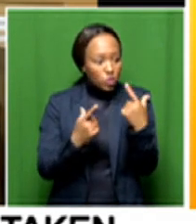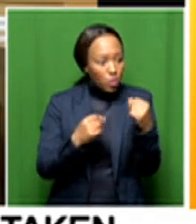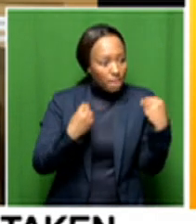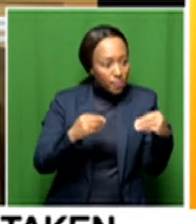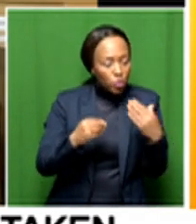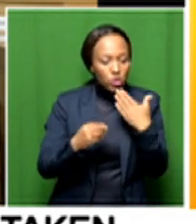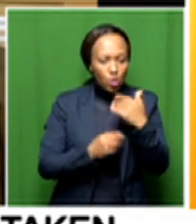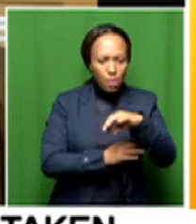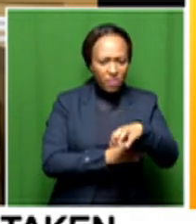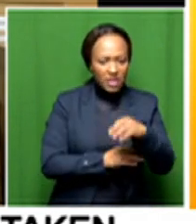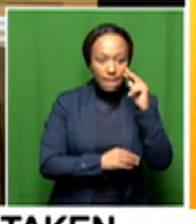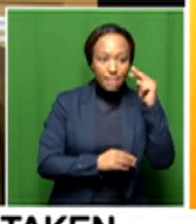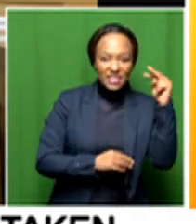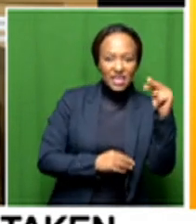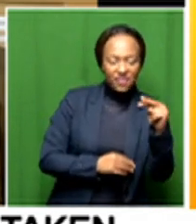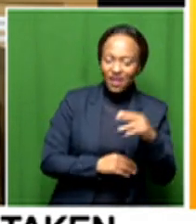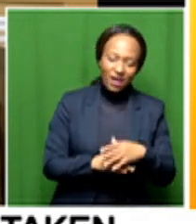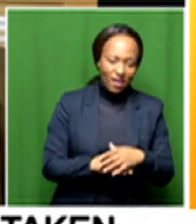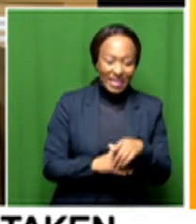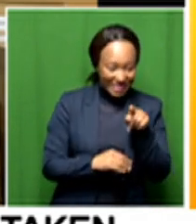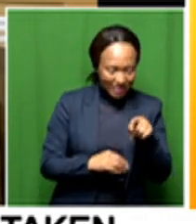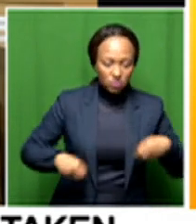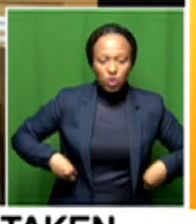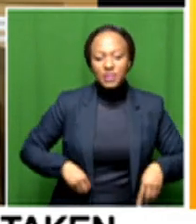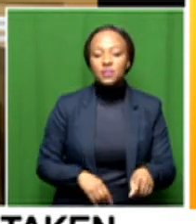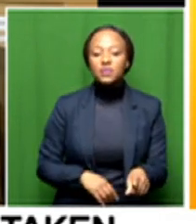with the province. That's not perceived. That is corruption.